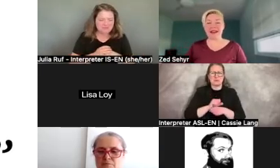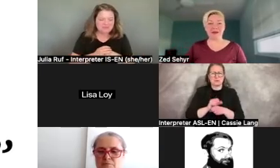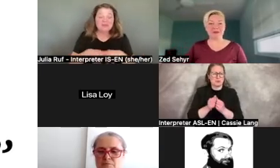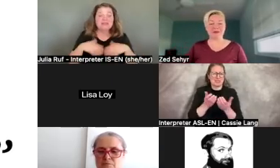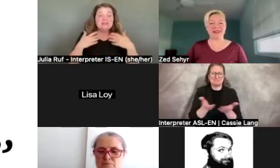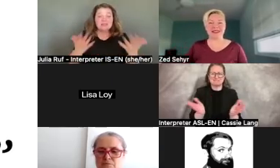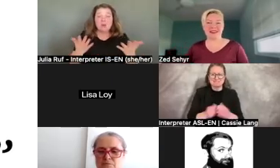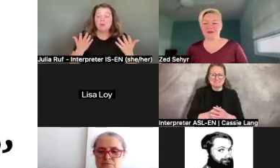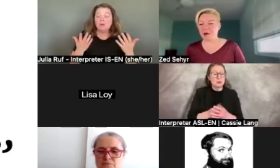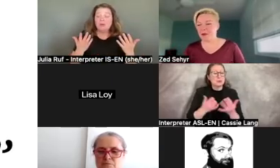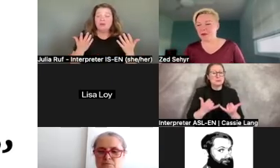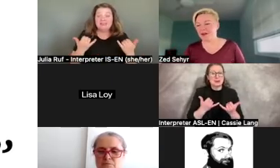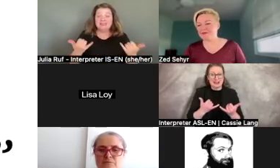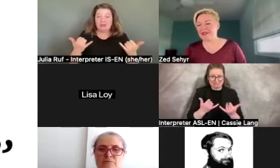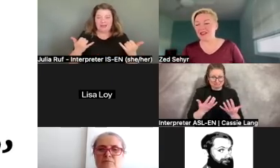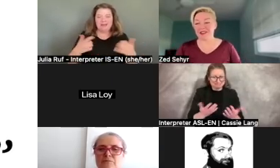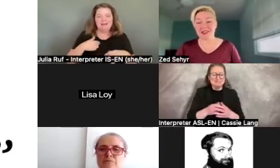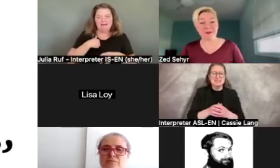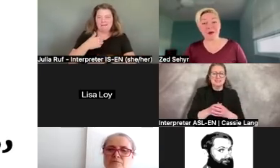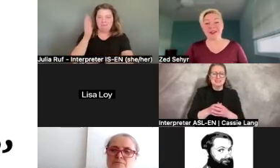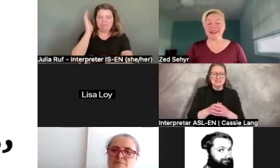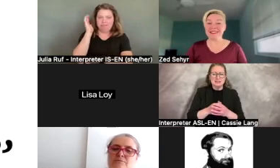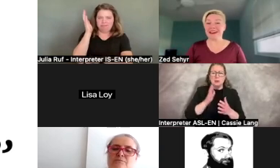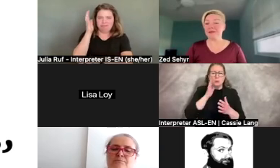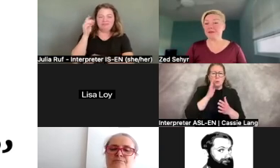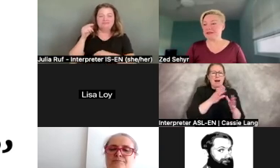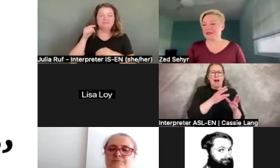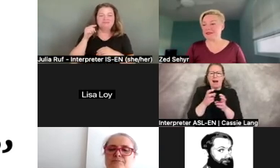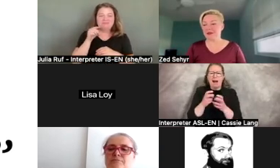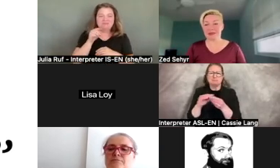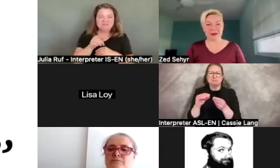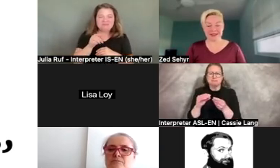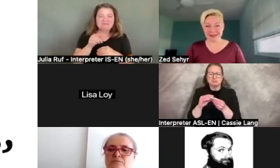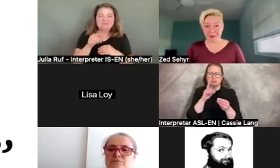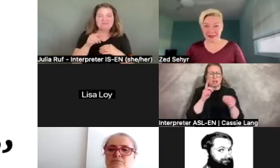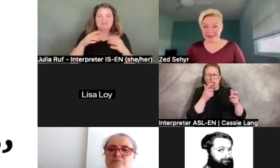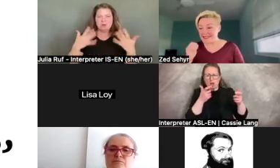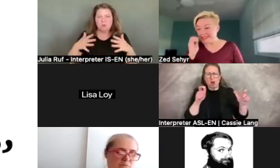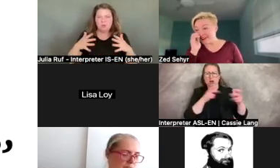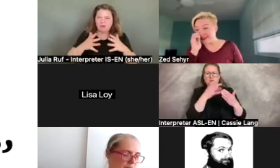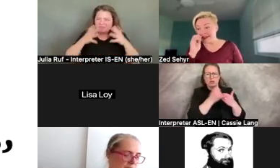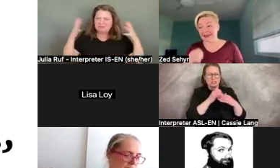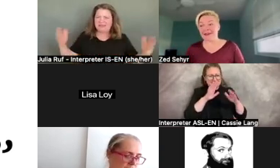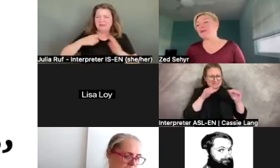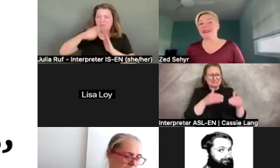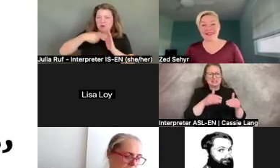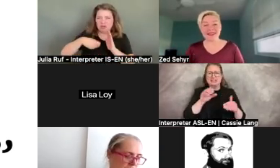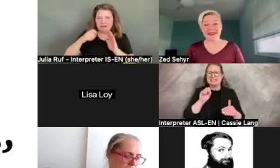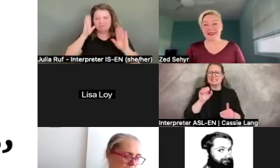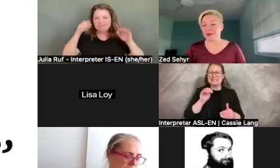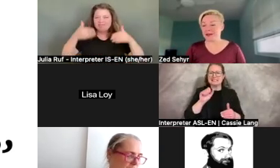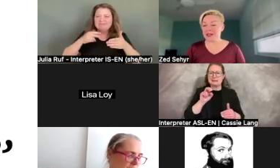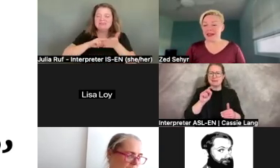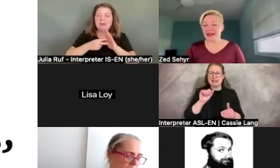Today I'll be presenting from a large-scale project that focuses on semantic networks in American